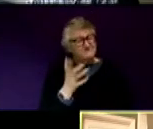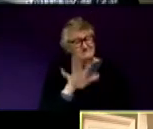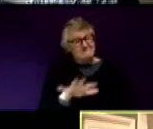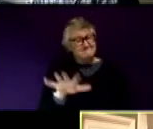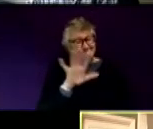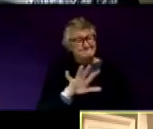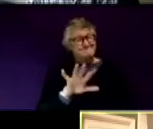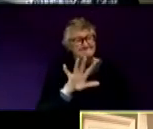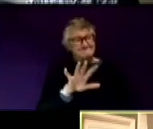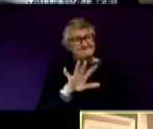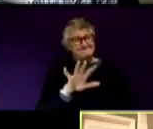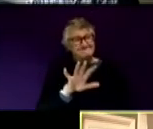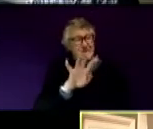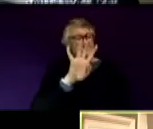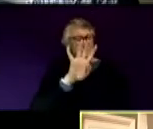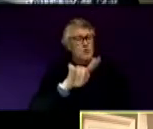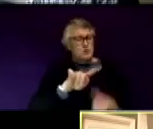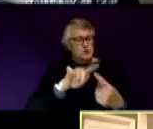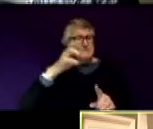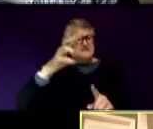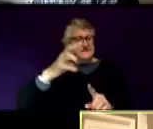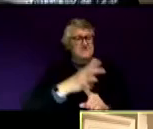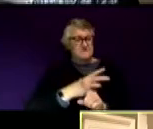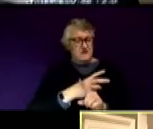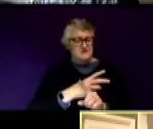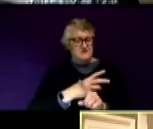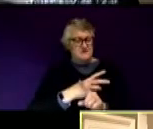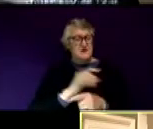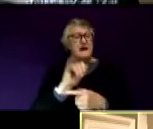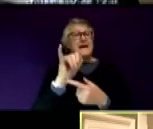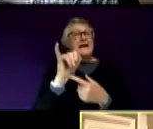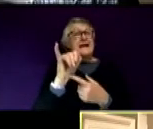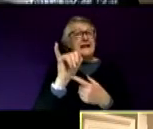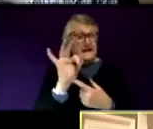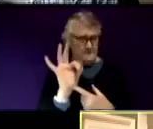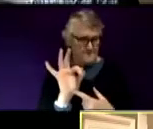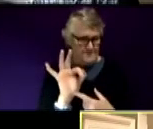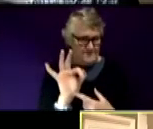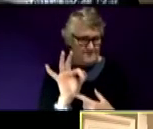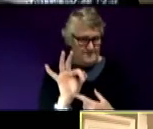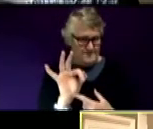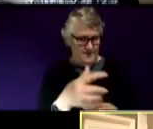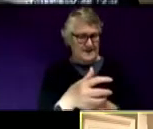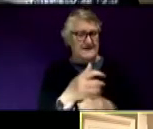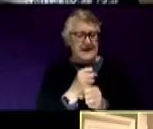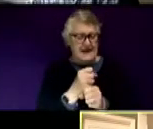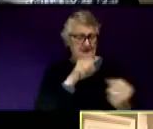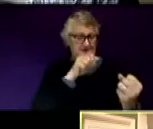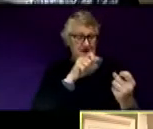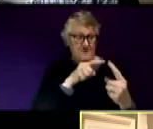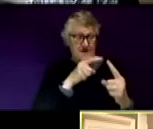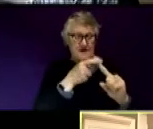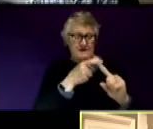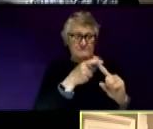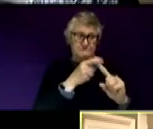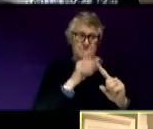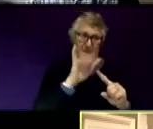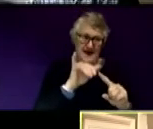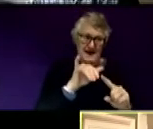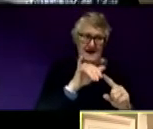on the outside, assuming we can get feedback by the end of January or mid-February, that would be ideal from my perspective.